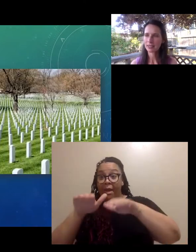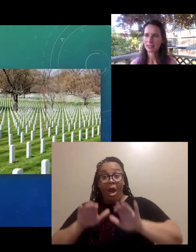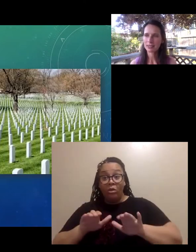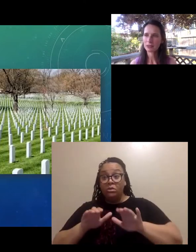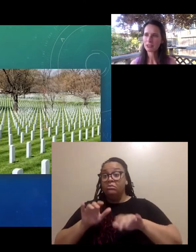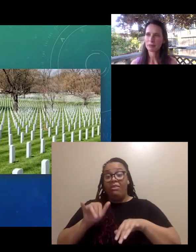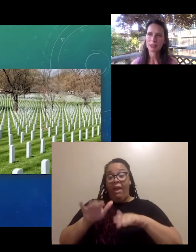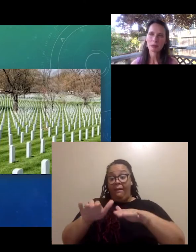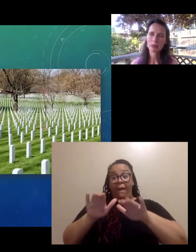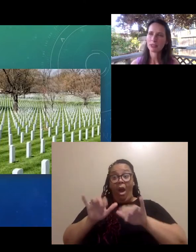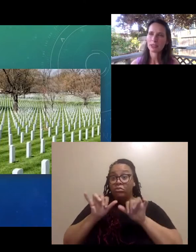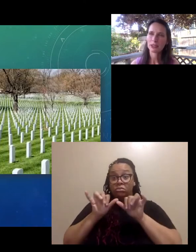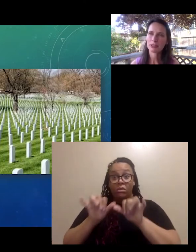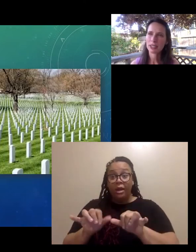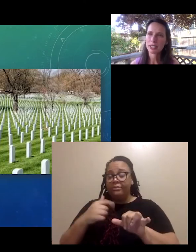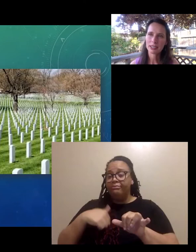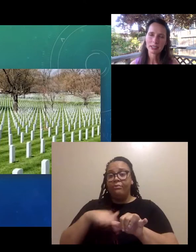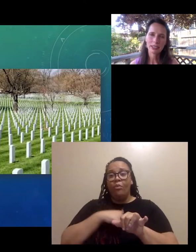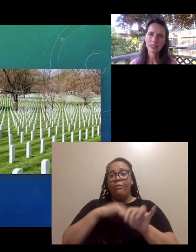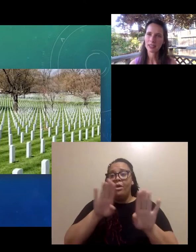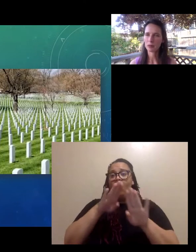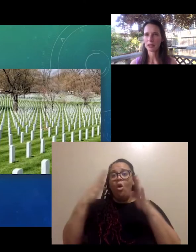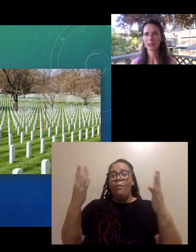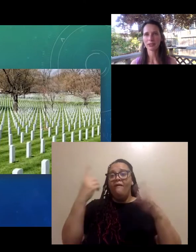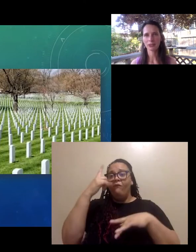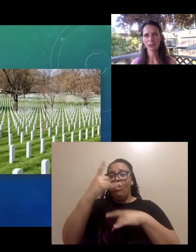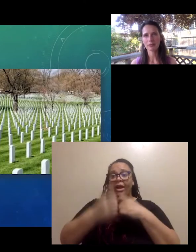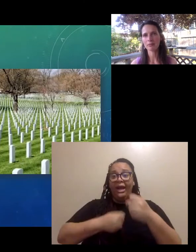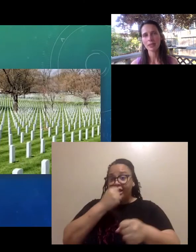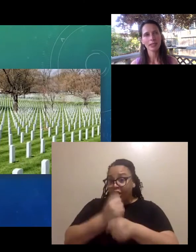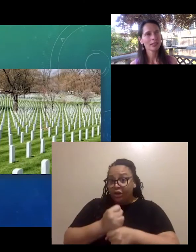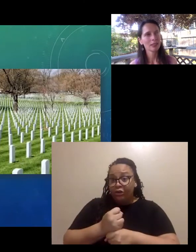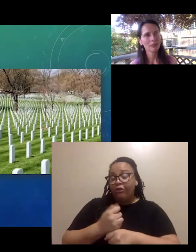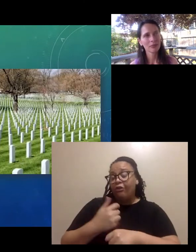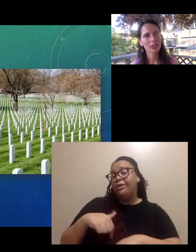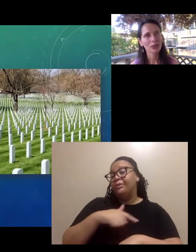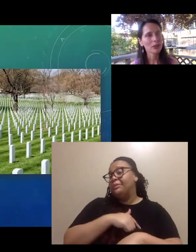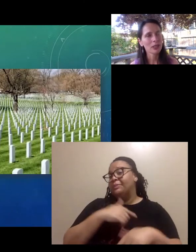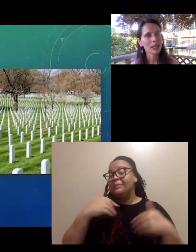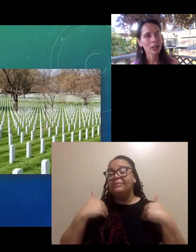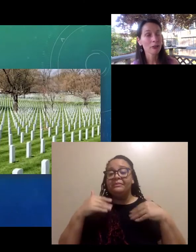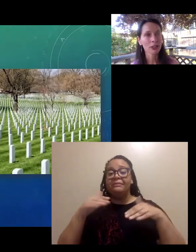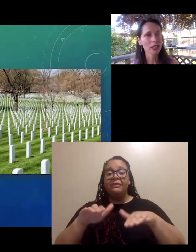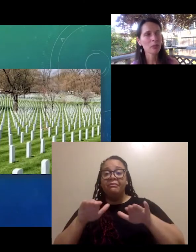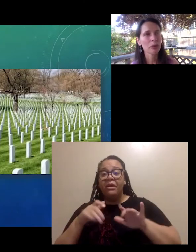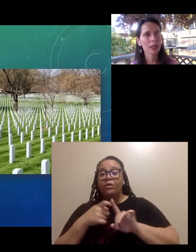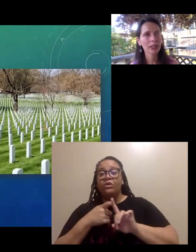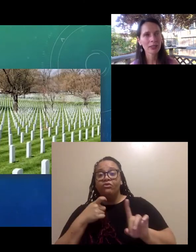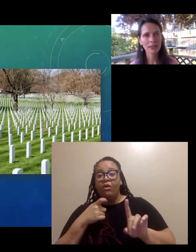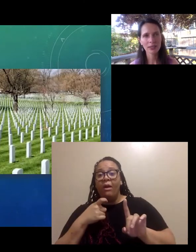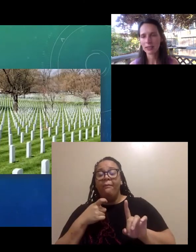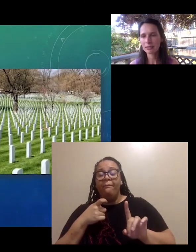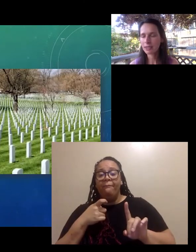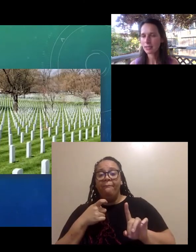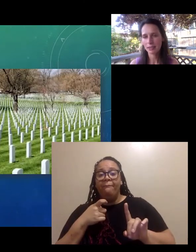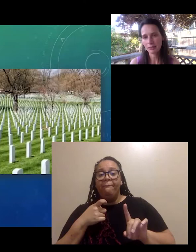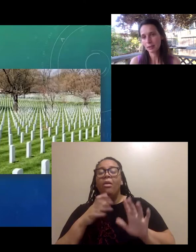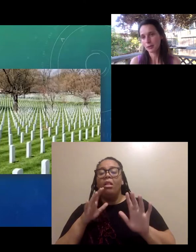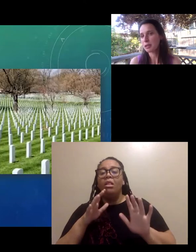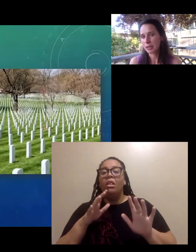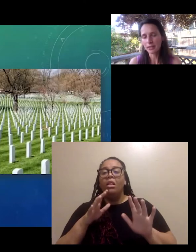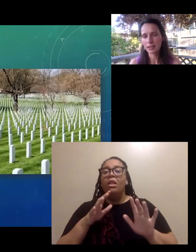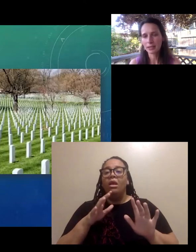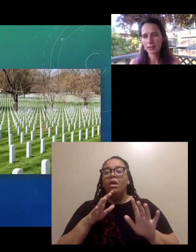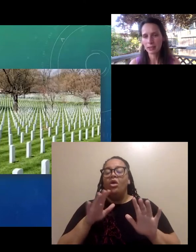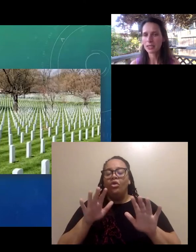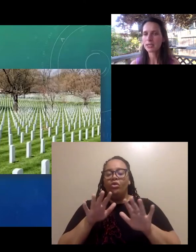and we've been open for a little over a year. And our burials from, you know, uh, our first couple of burials, the ground has settled